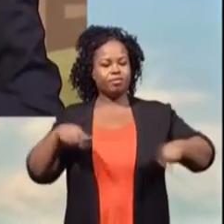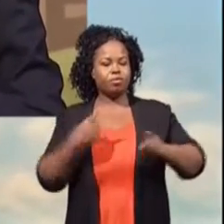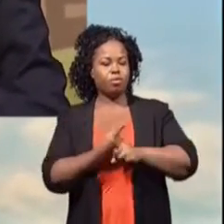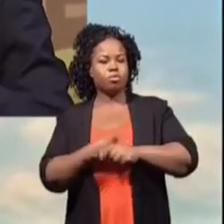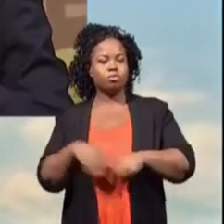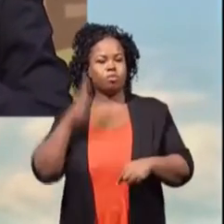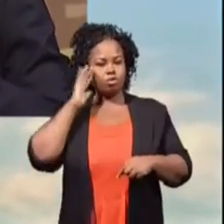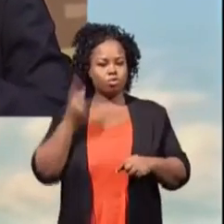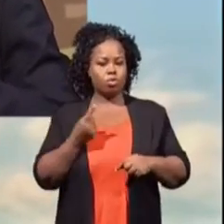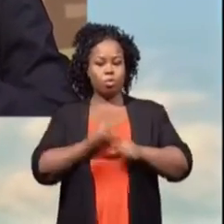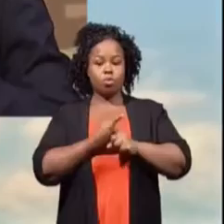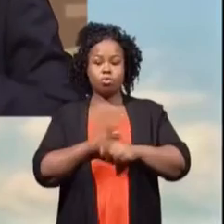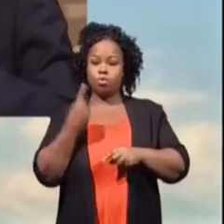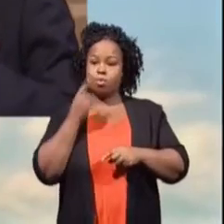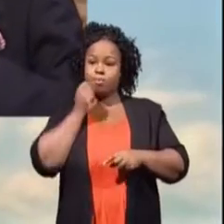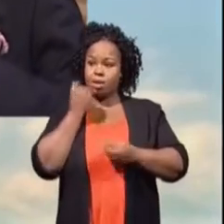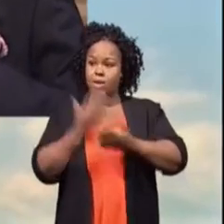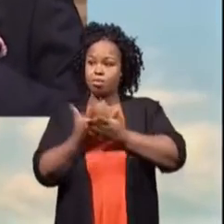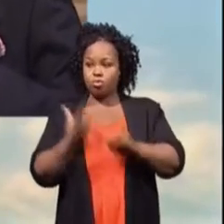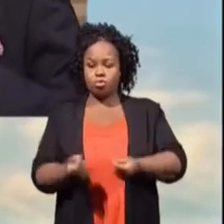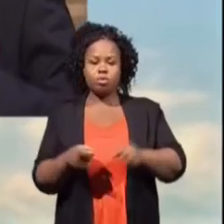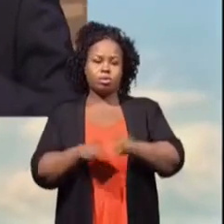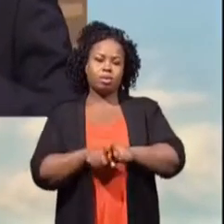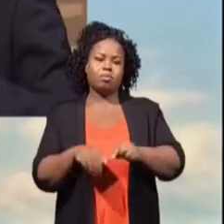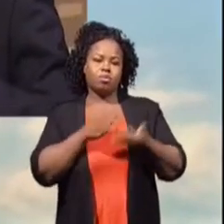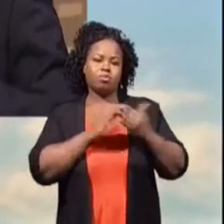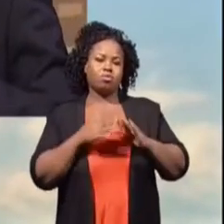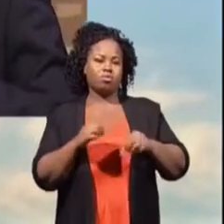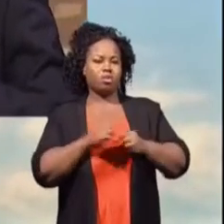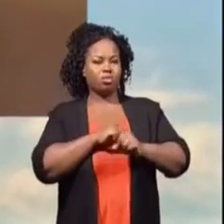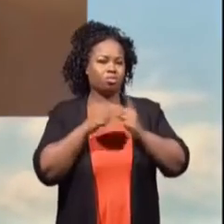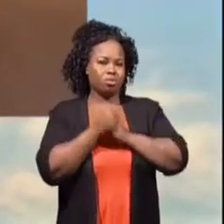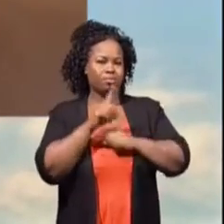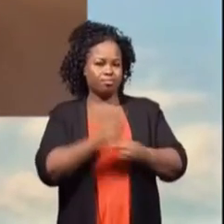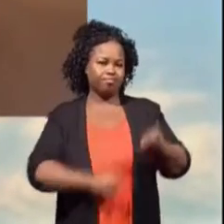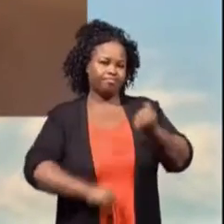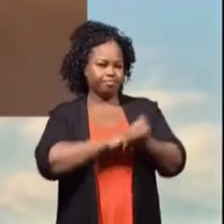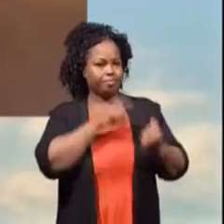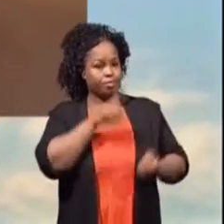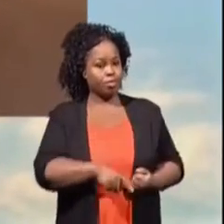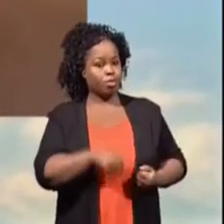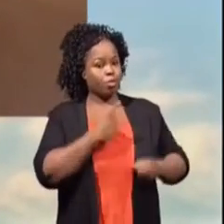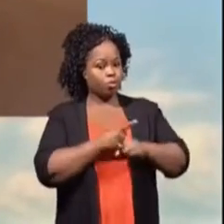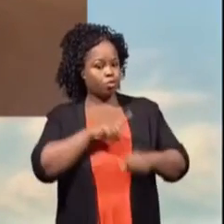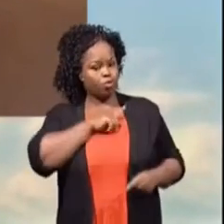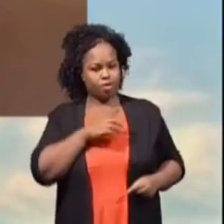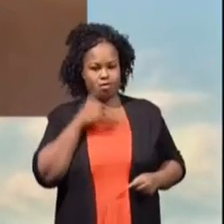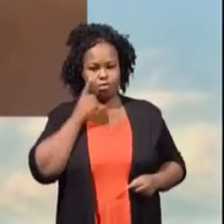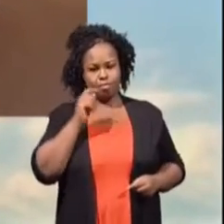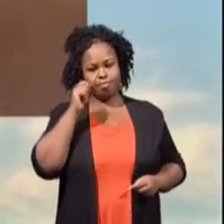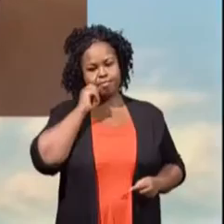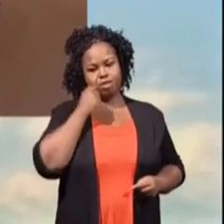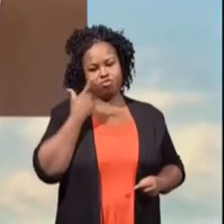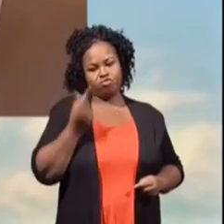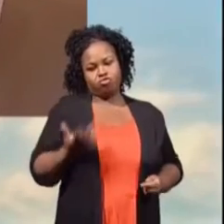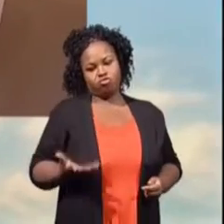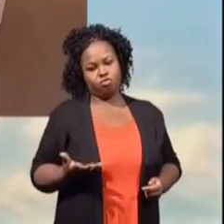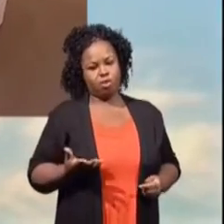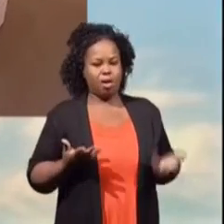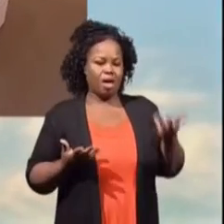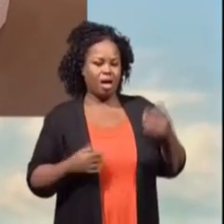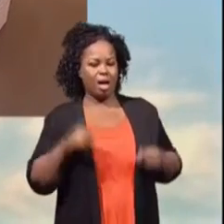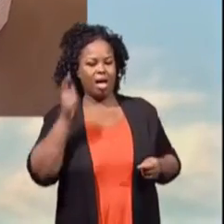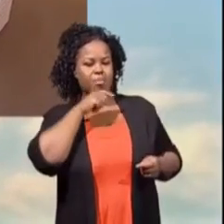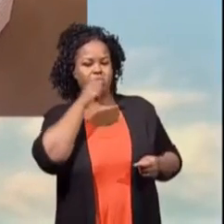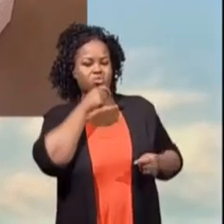mara ge tsebe hore you know ha monno mong a ka yetsa you also need a society e tlo re support because ha mfanele etsa jwalo ai